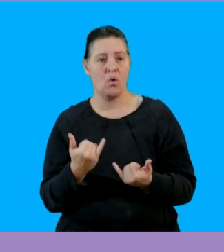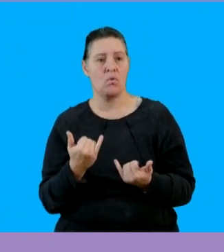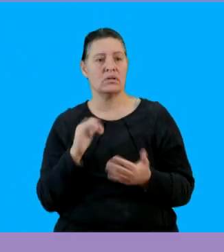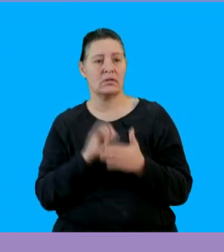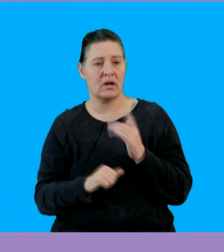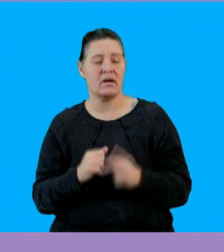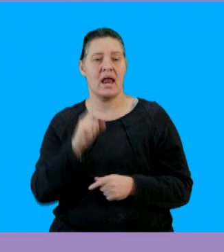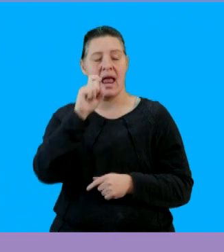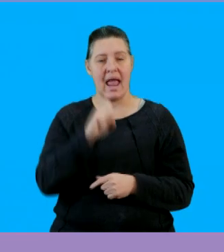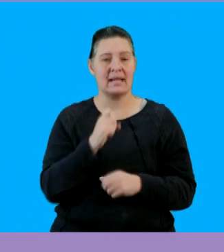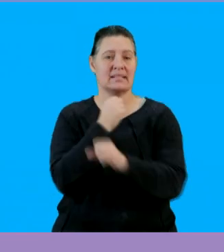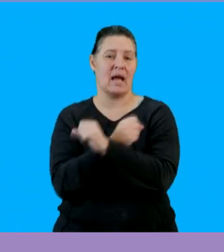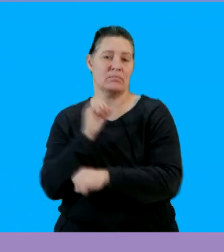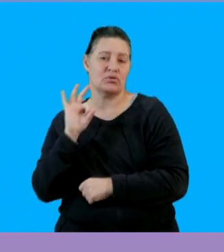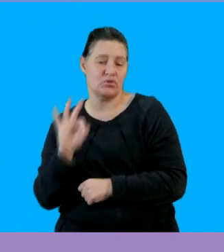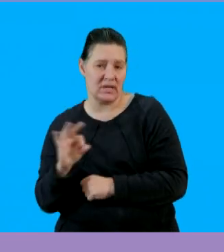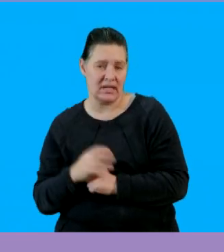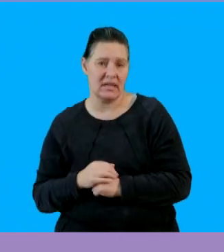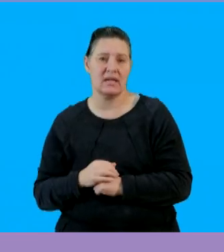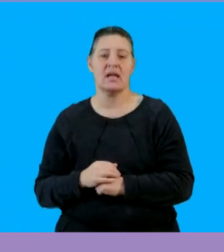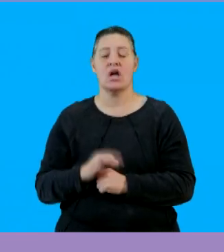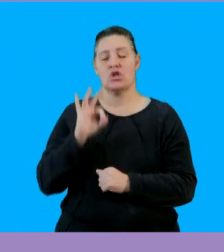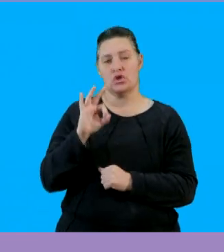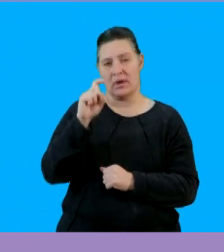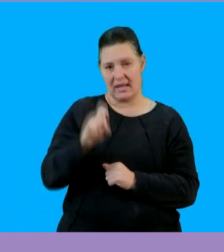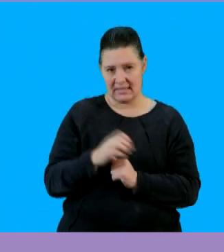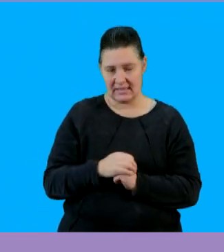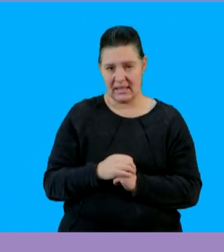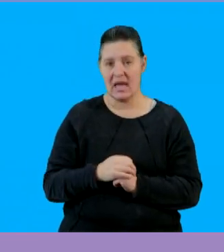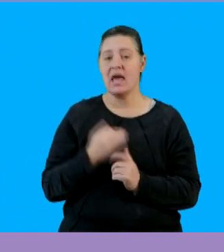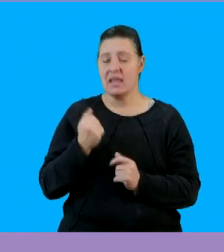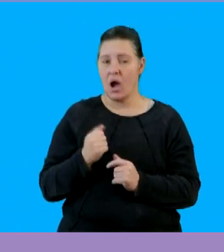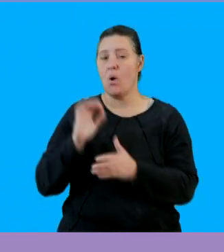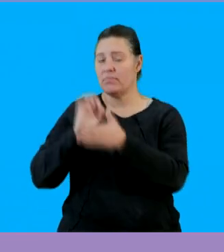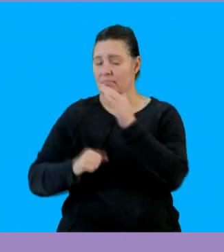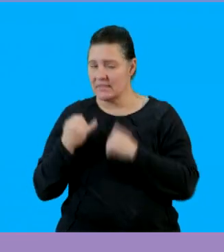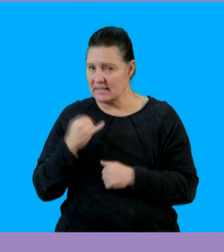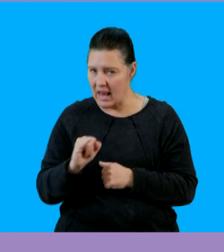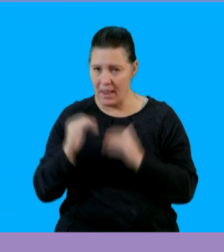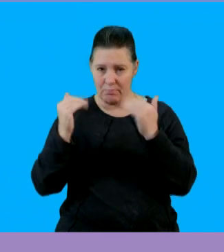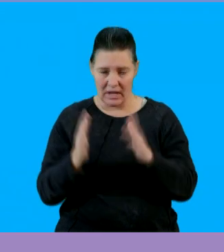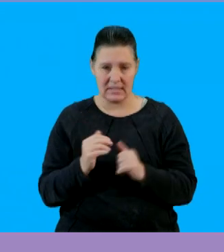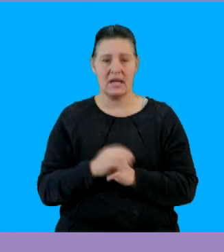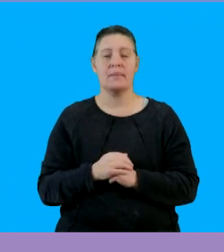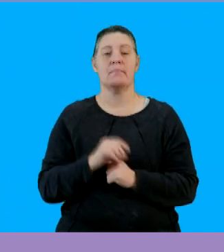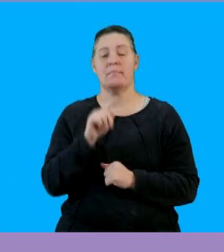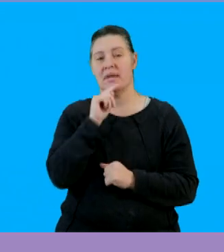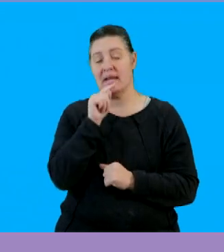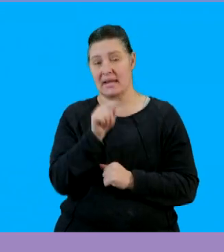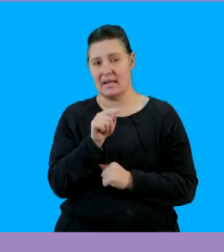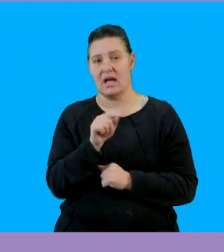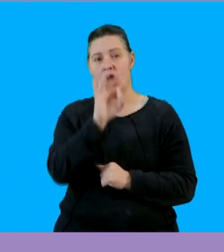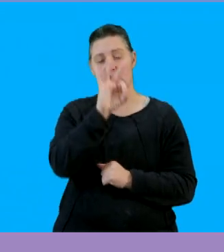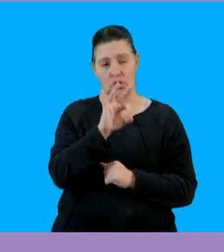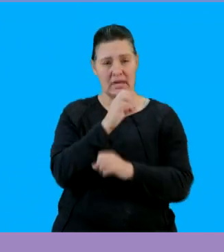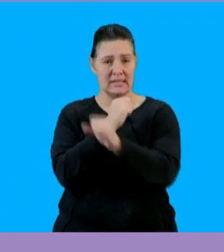are subtracting. Then we have x multiplied by 3. That is 3x. We are still subtracting from that bracket. That